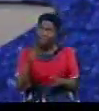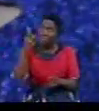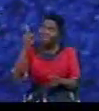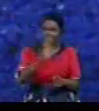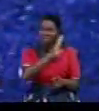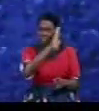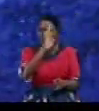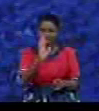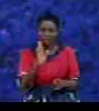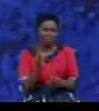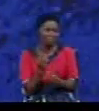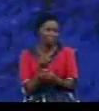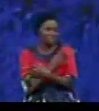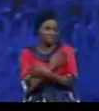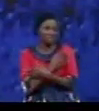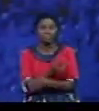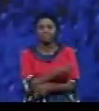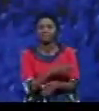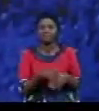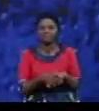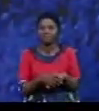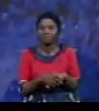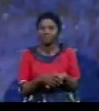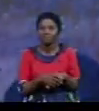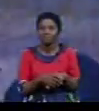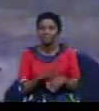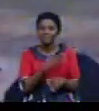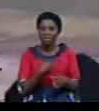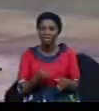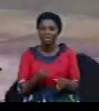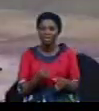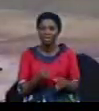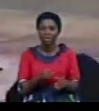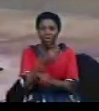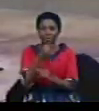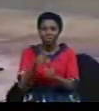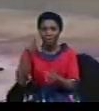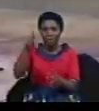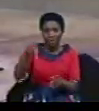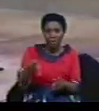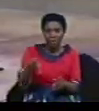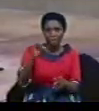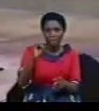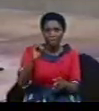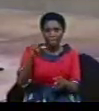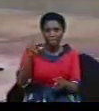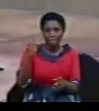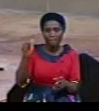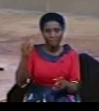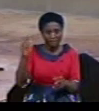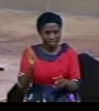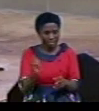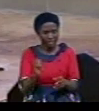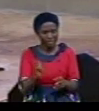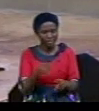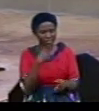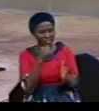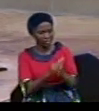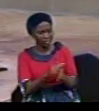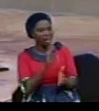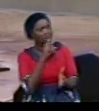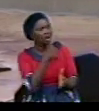Pilate and then pilate said are you this are you that he kept quiet